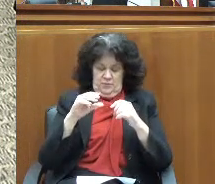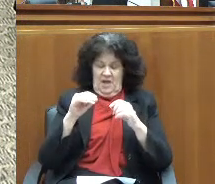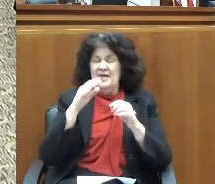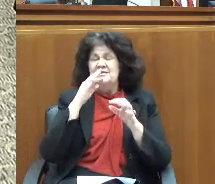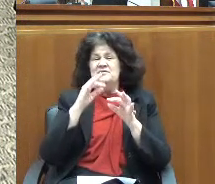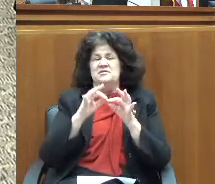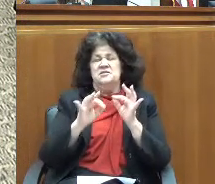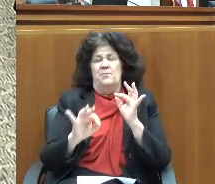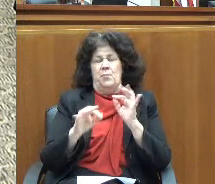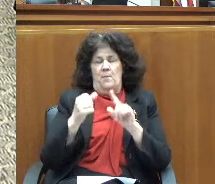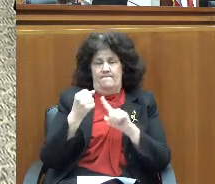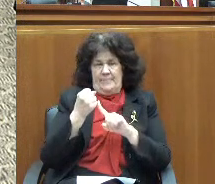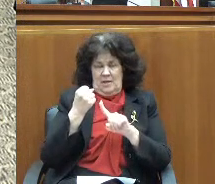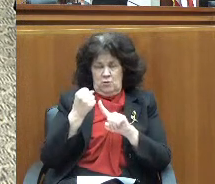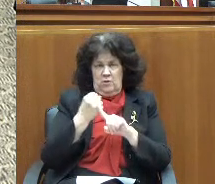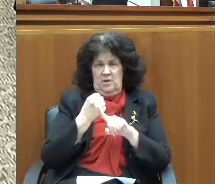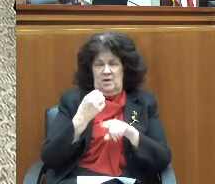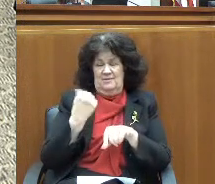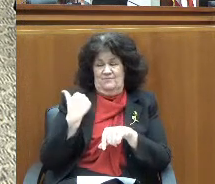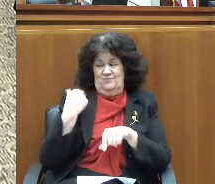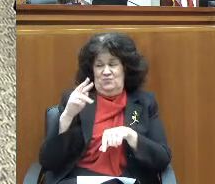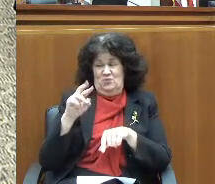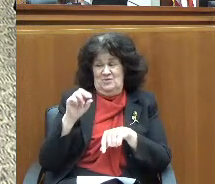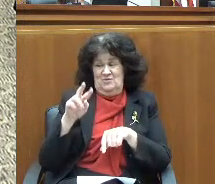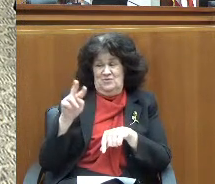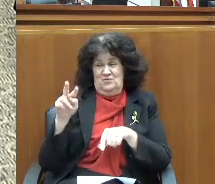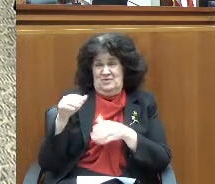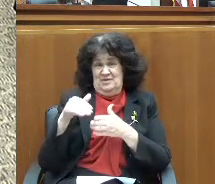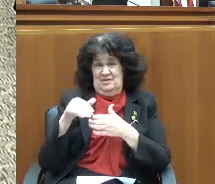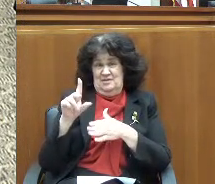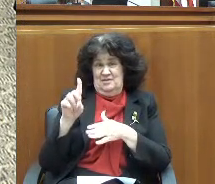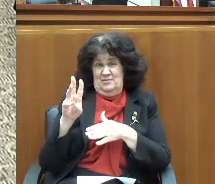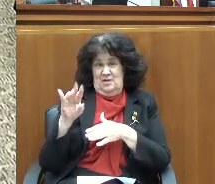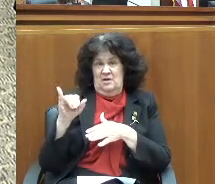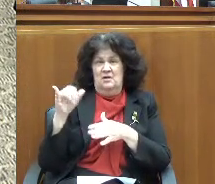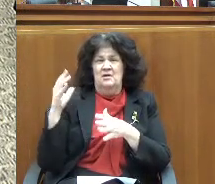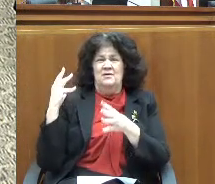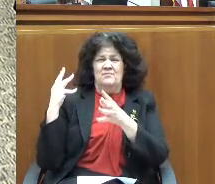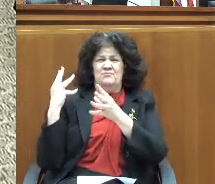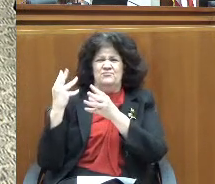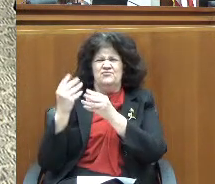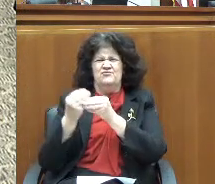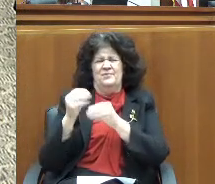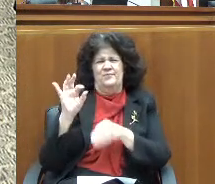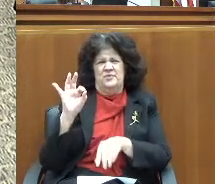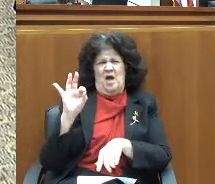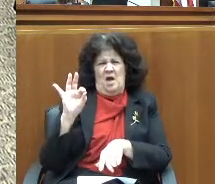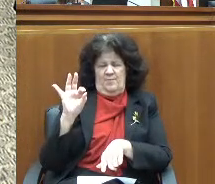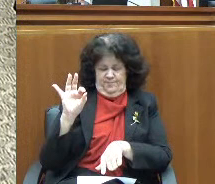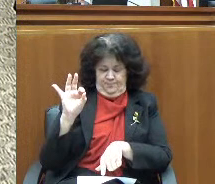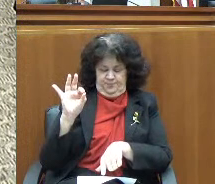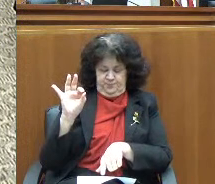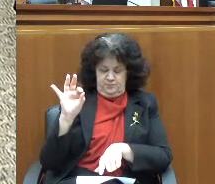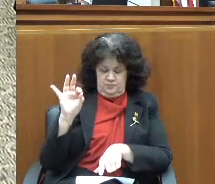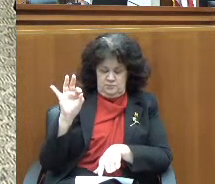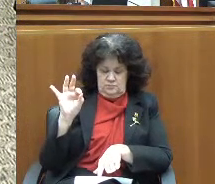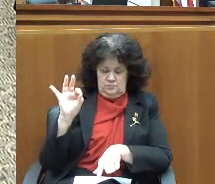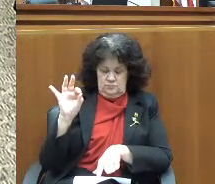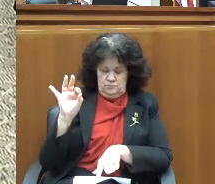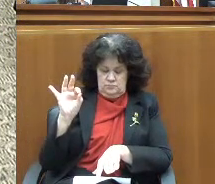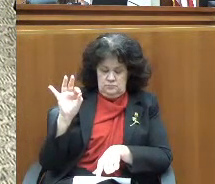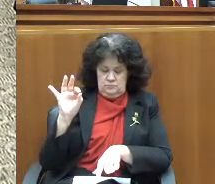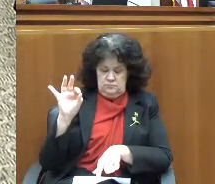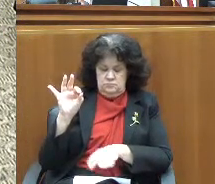recently 2022, operating a vehicle while intoxicated. He has a total of 9 entries on his background